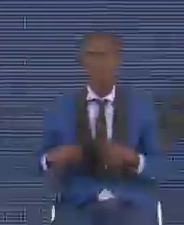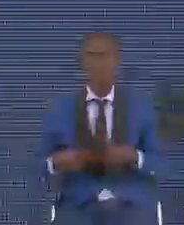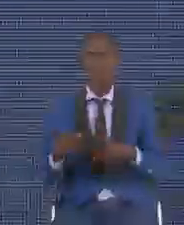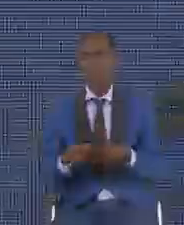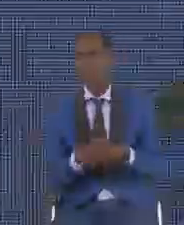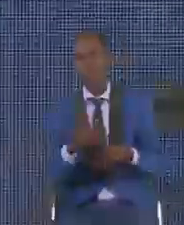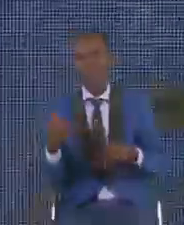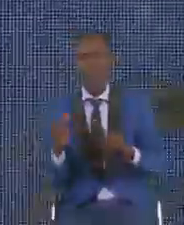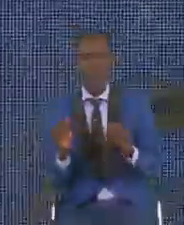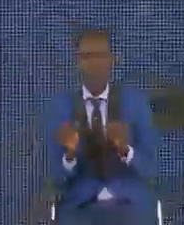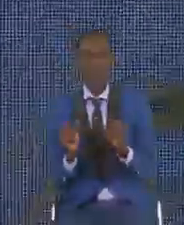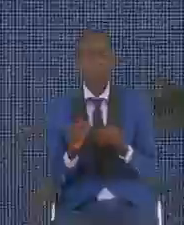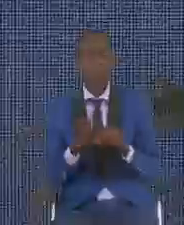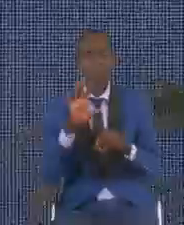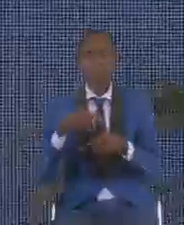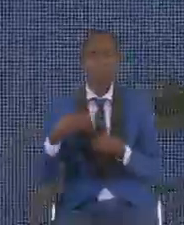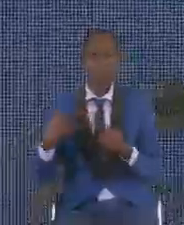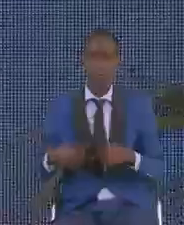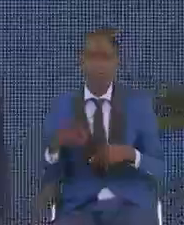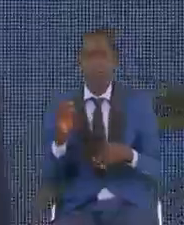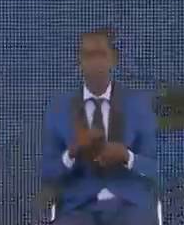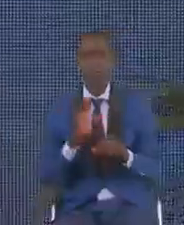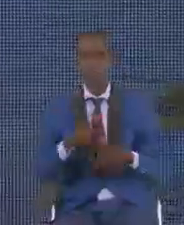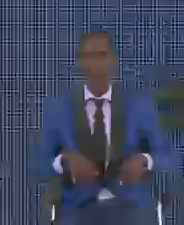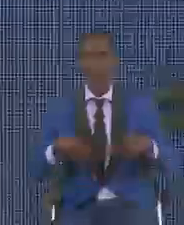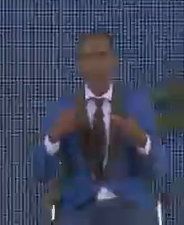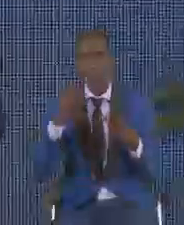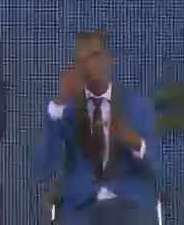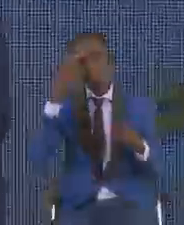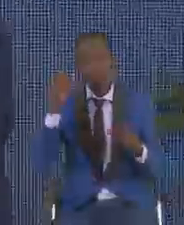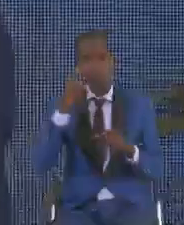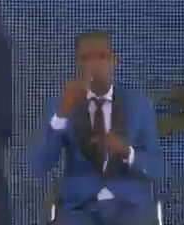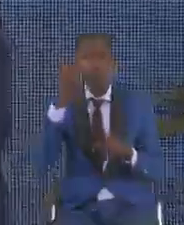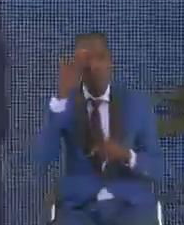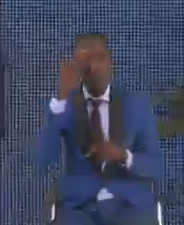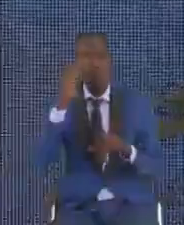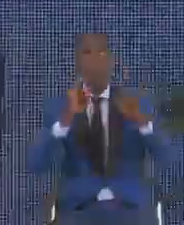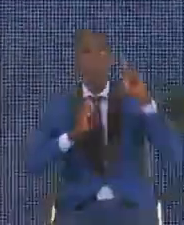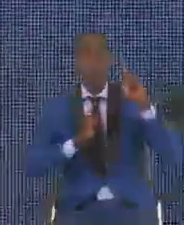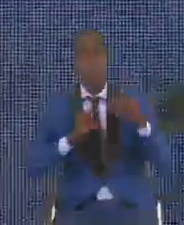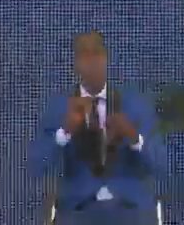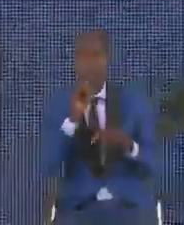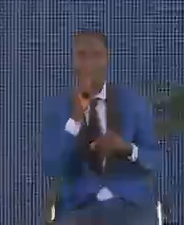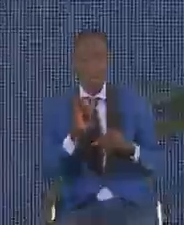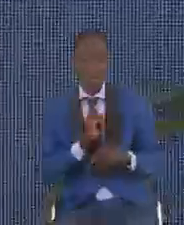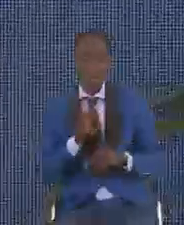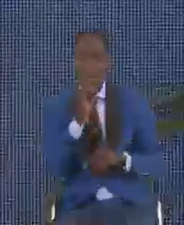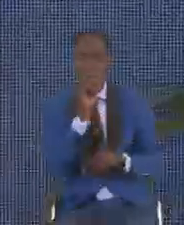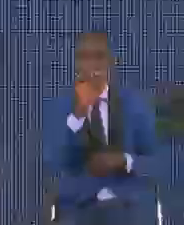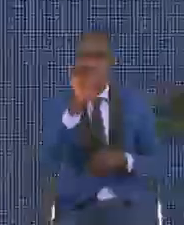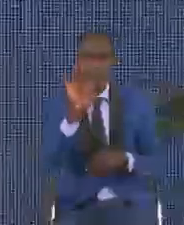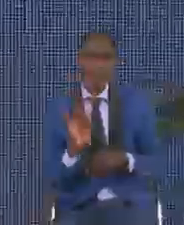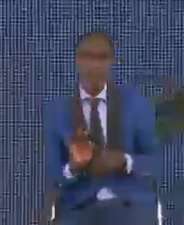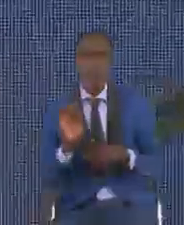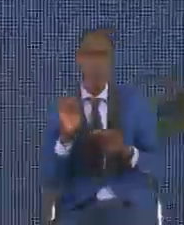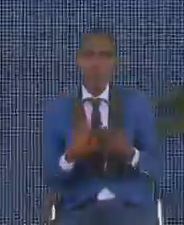timidity anywhere in your constitution, because you know, I am appointed to an